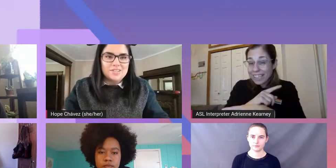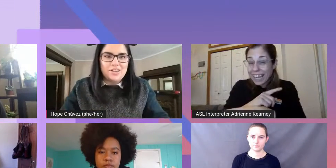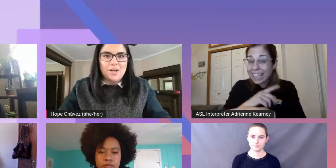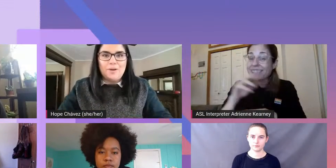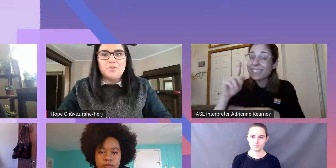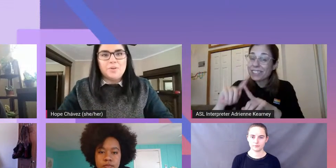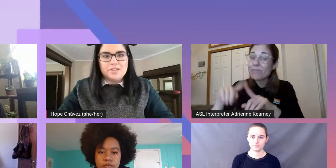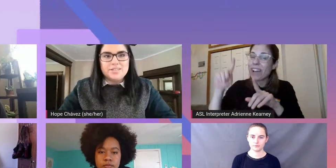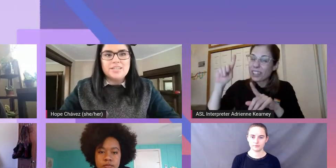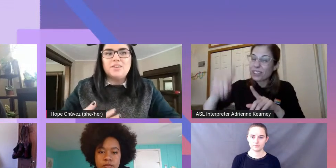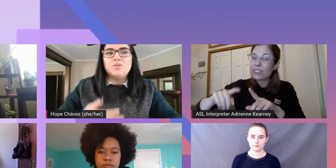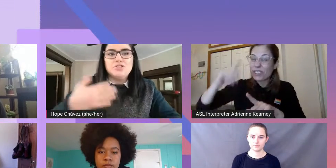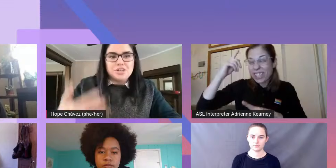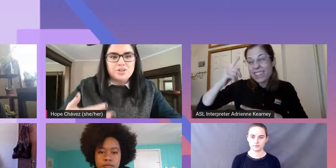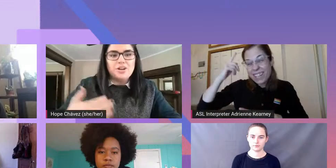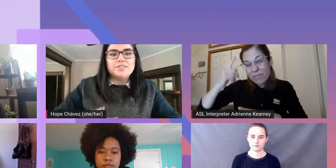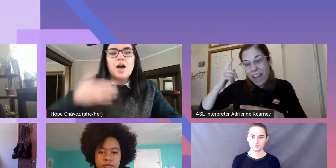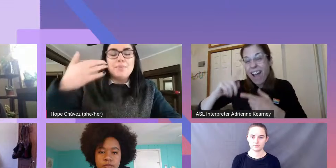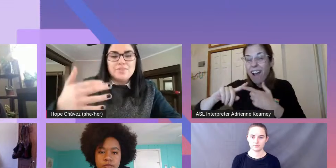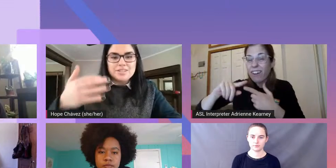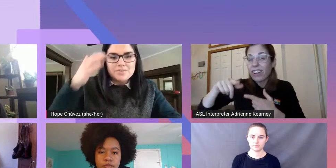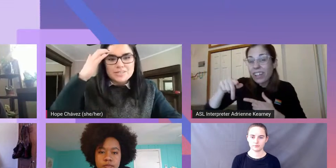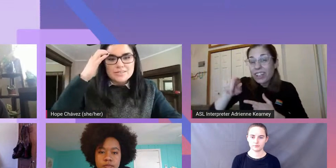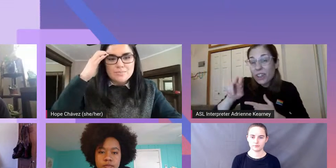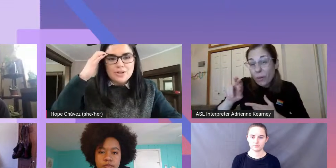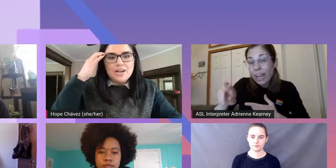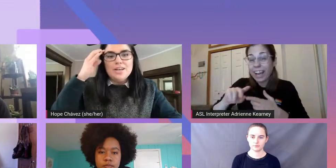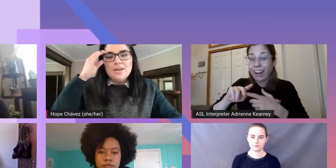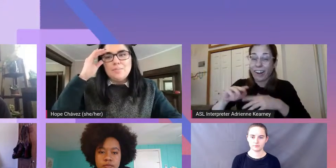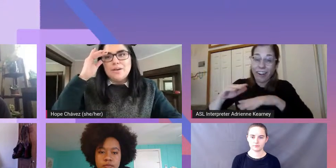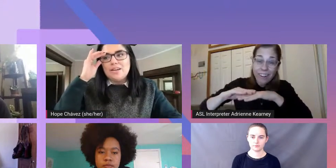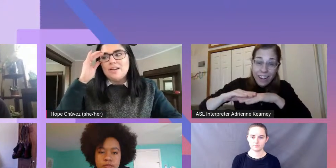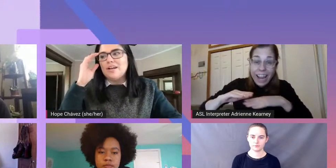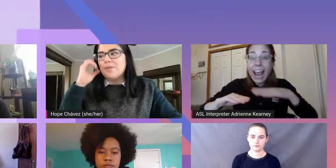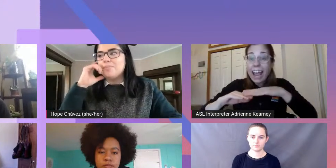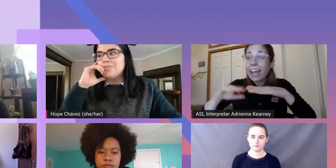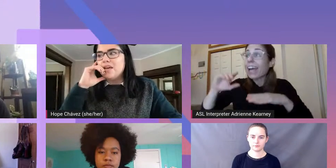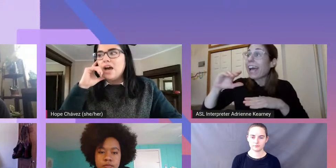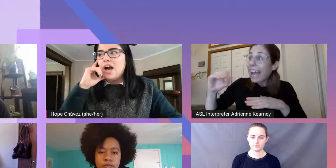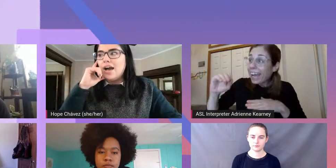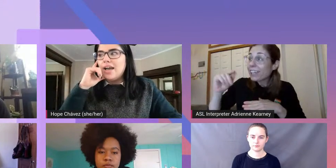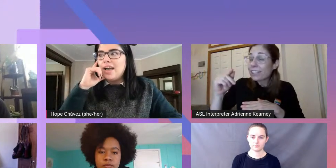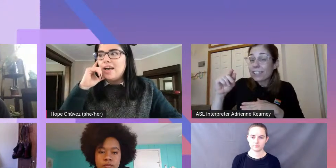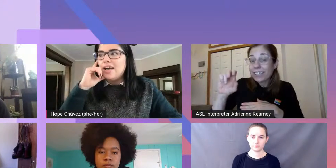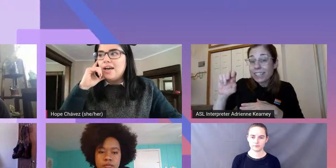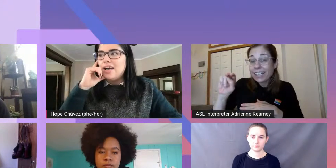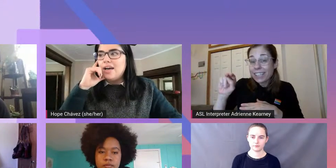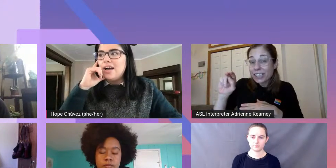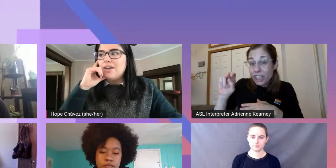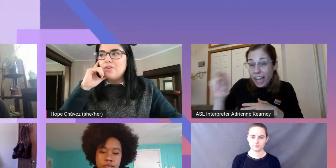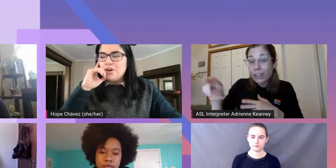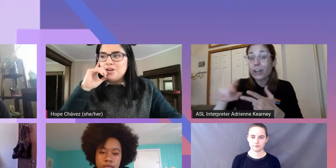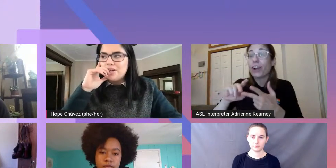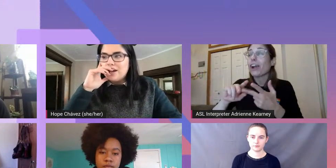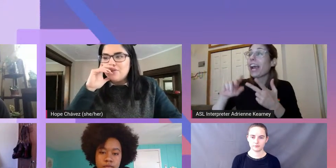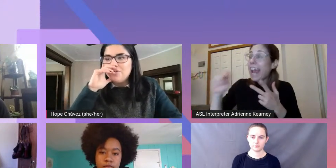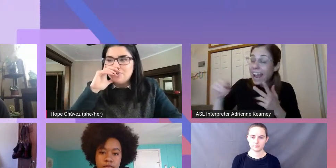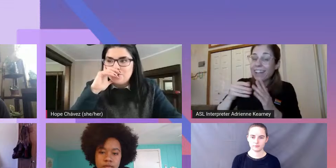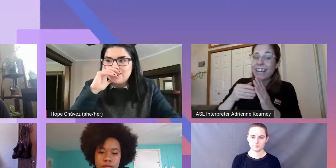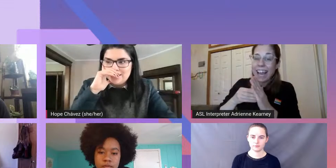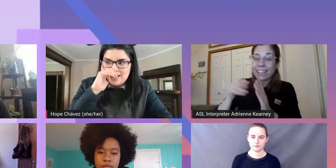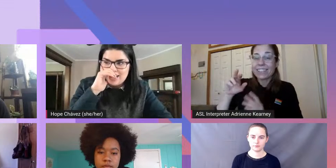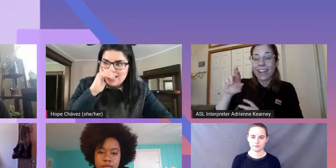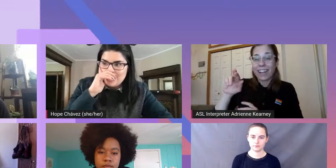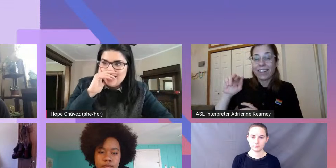this case talking about queerness and or gender on top of anti-racism work. But I've